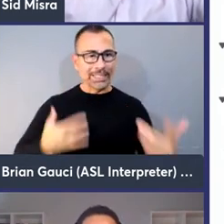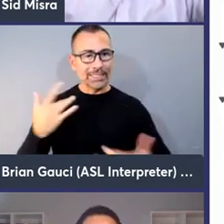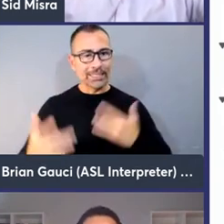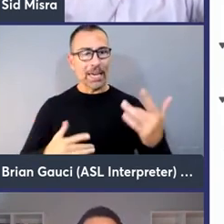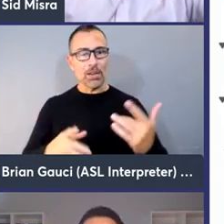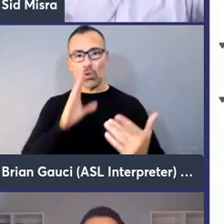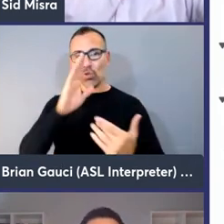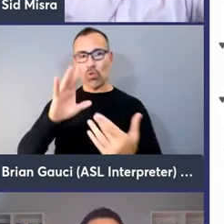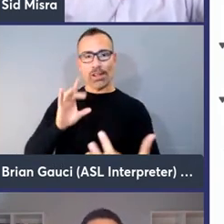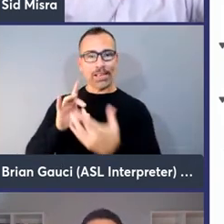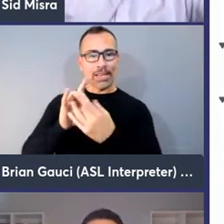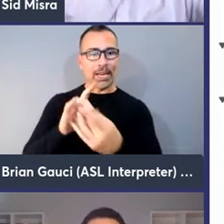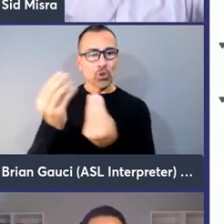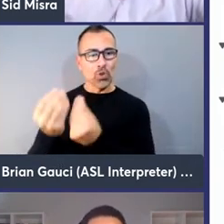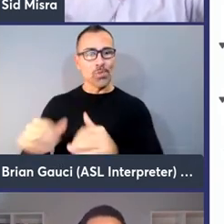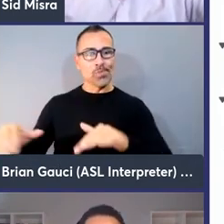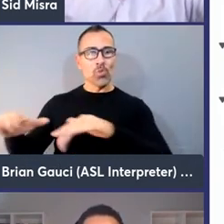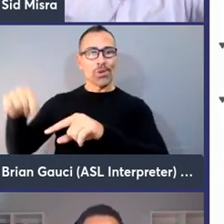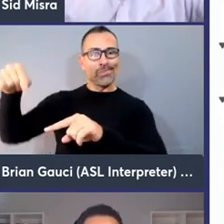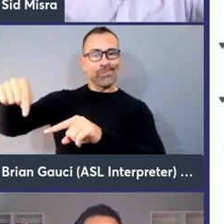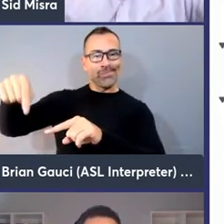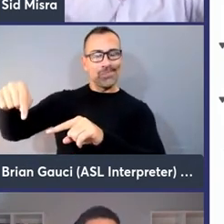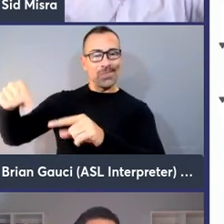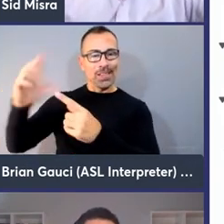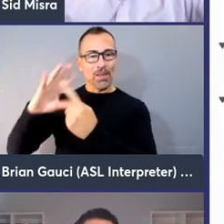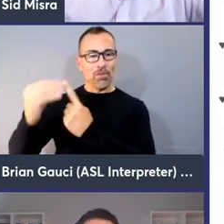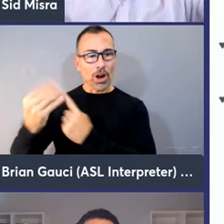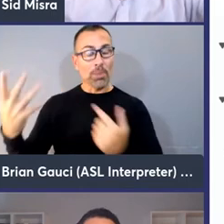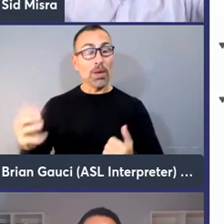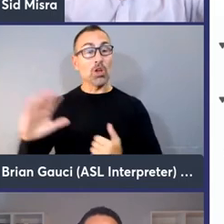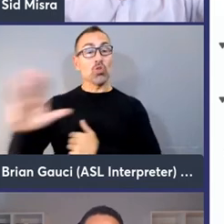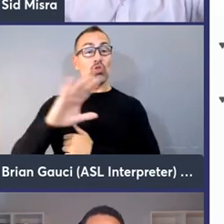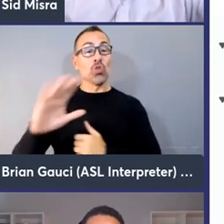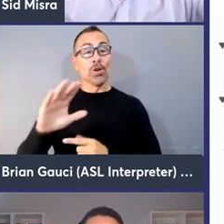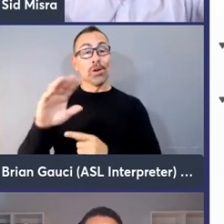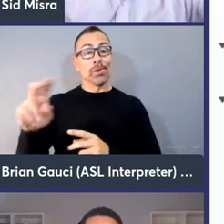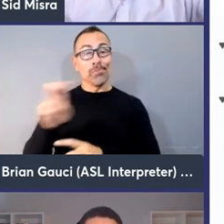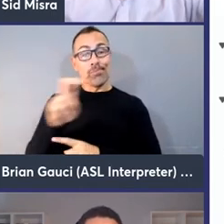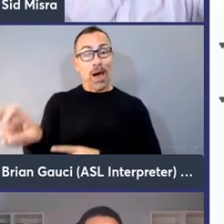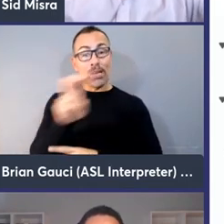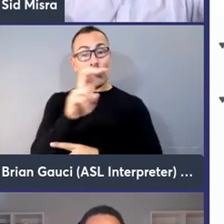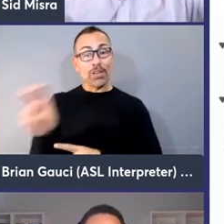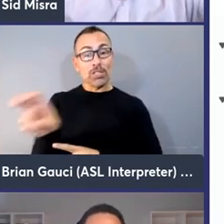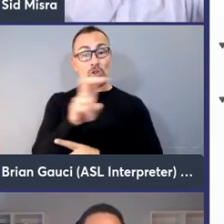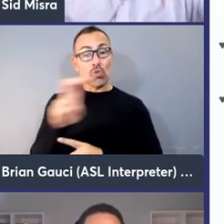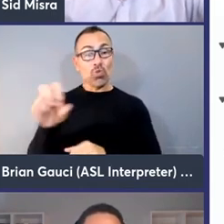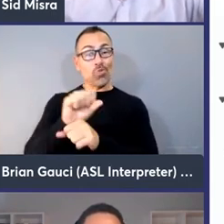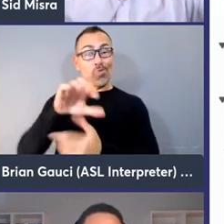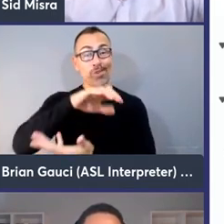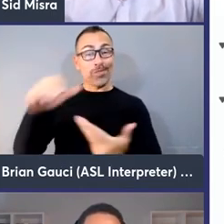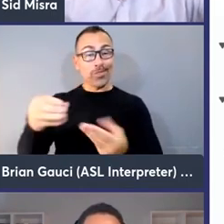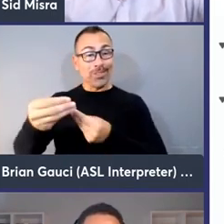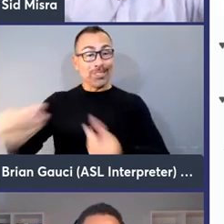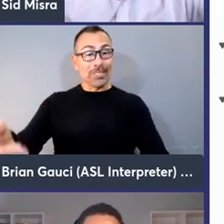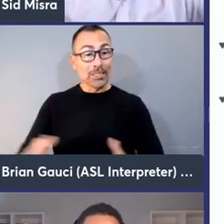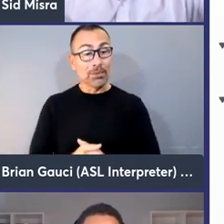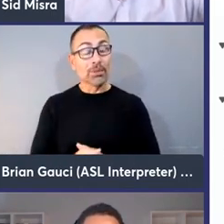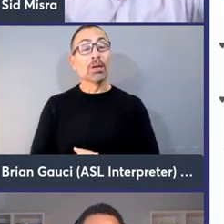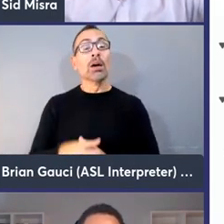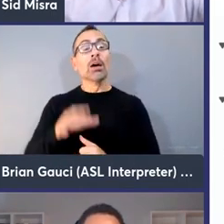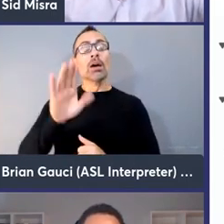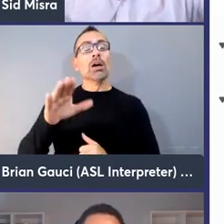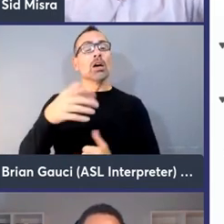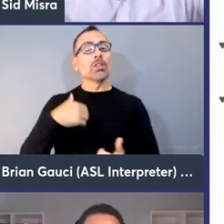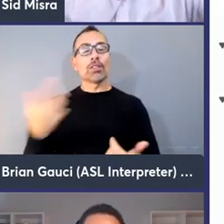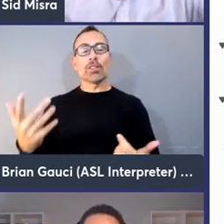connect to your on-prem environment. You can simplify your migration workflows. You can streamline the customer experience. Sid, your team has done some amazing work here,